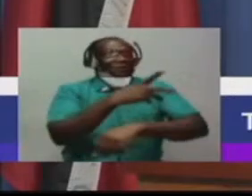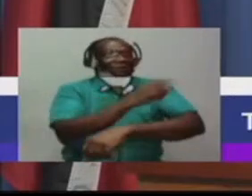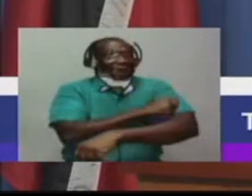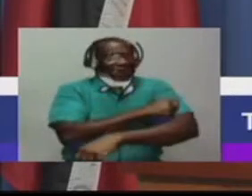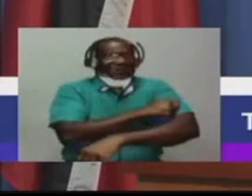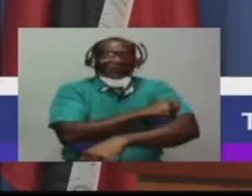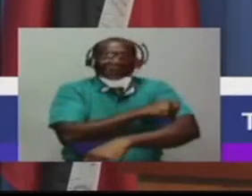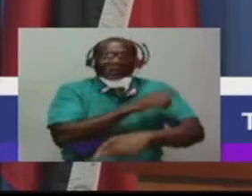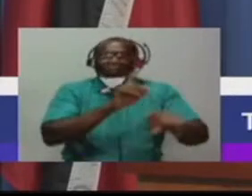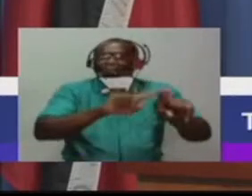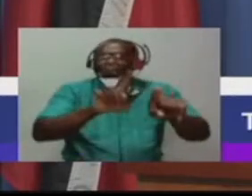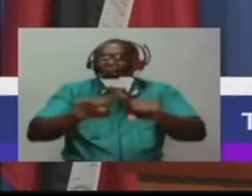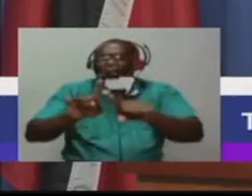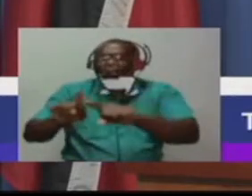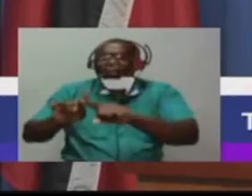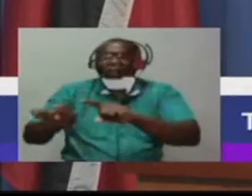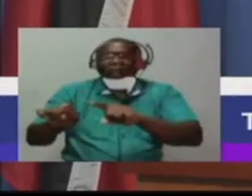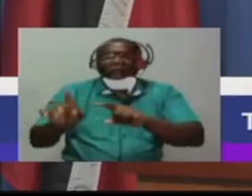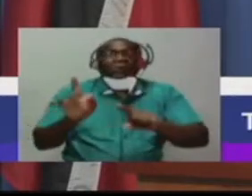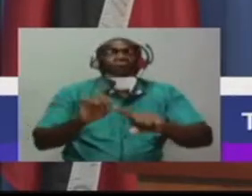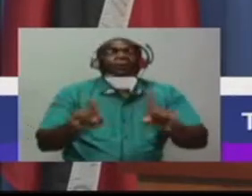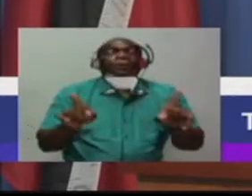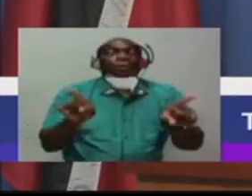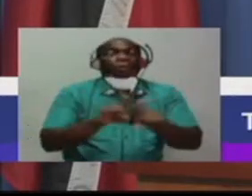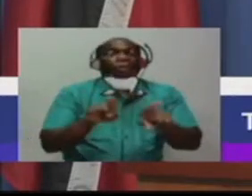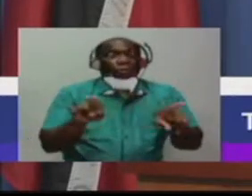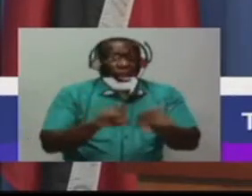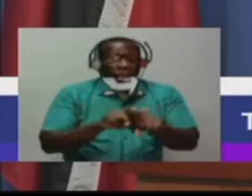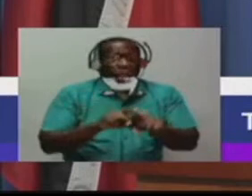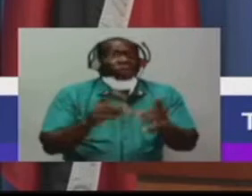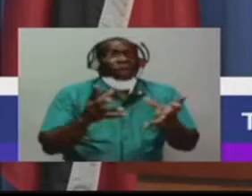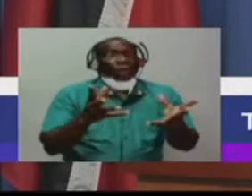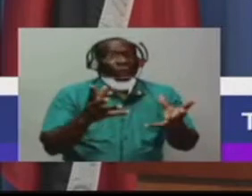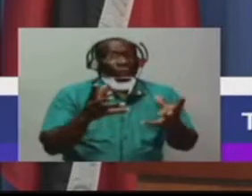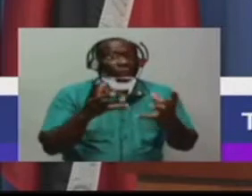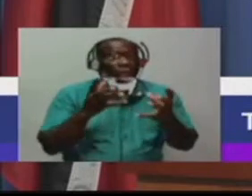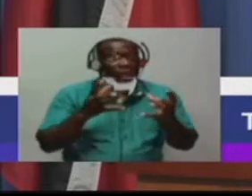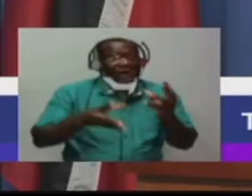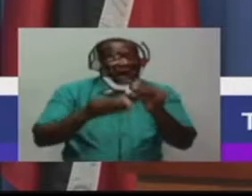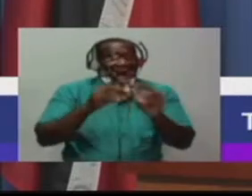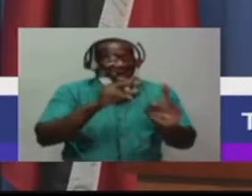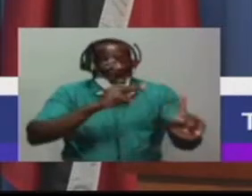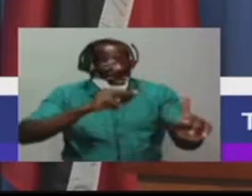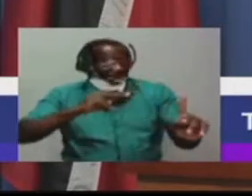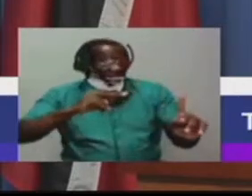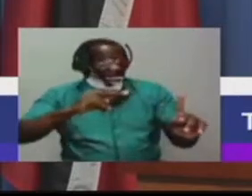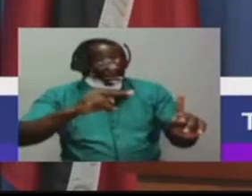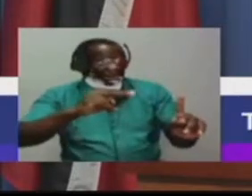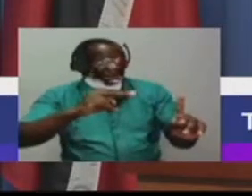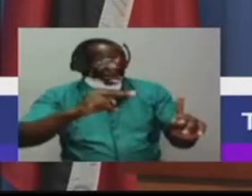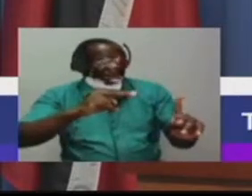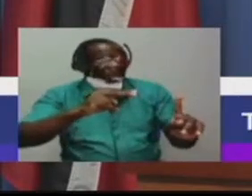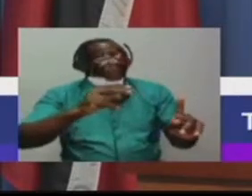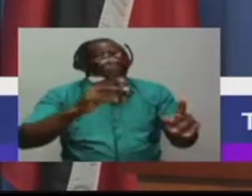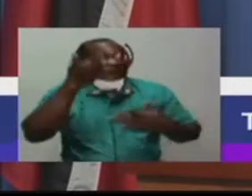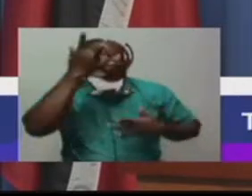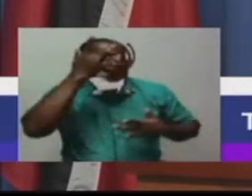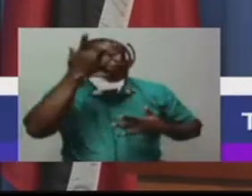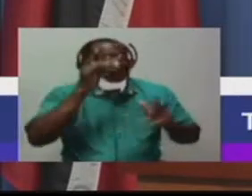but to also put into perspective the patients that we are seeing that are coming within the